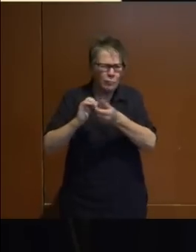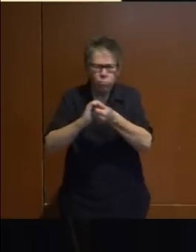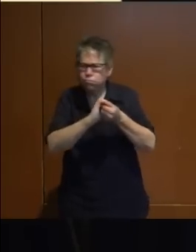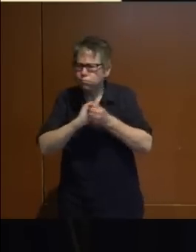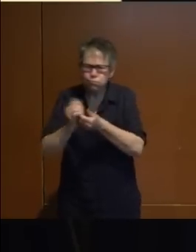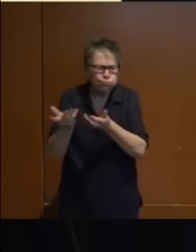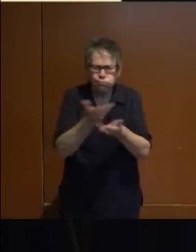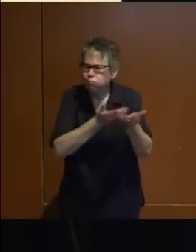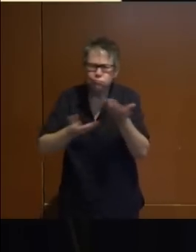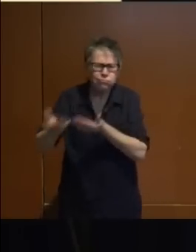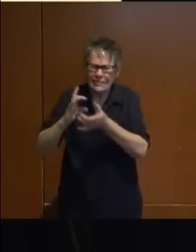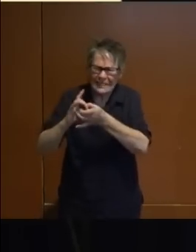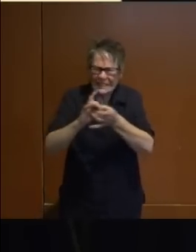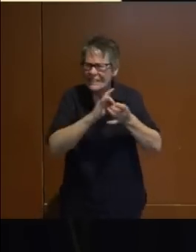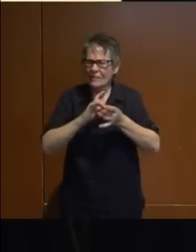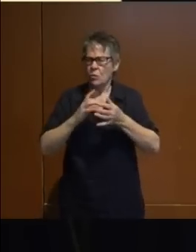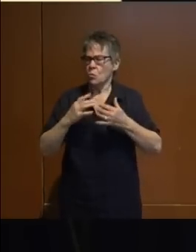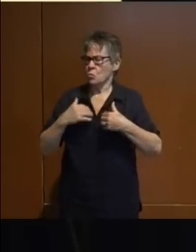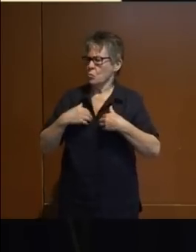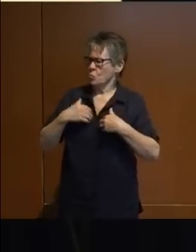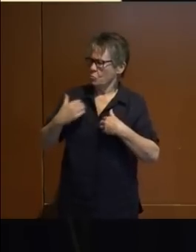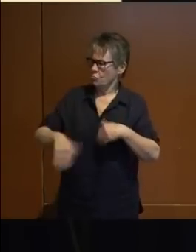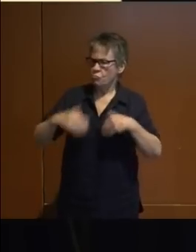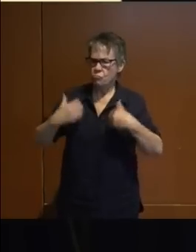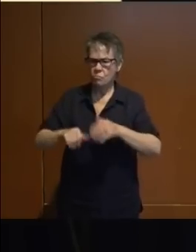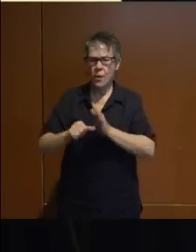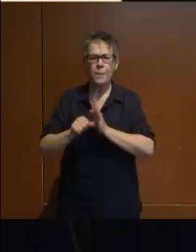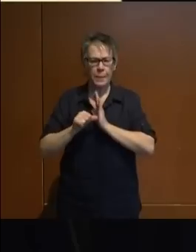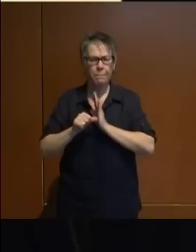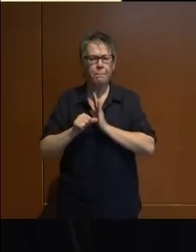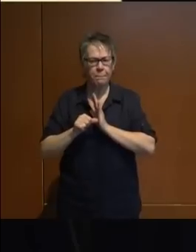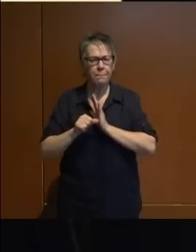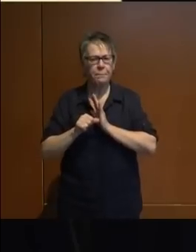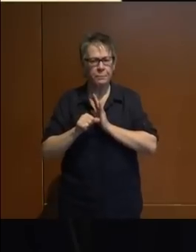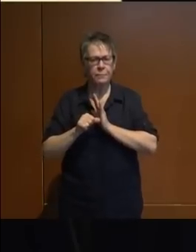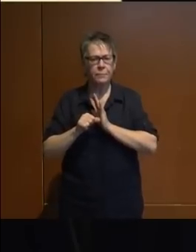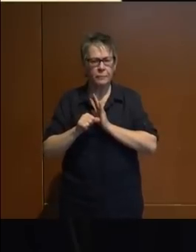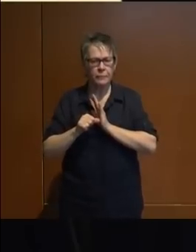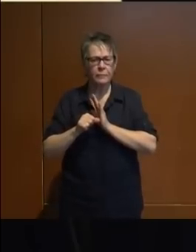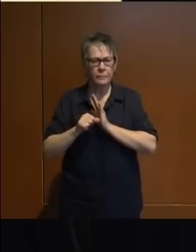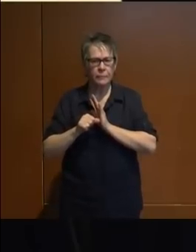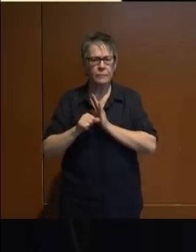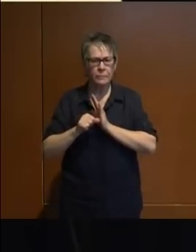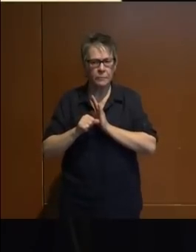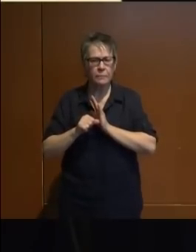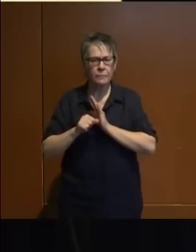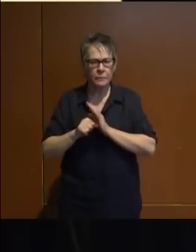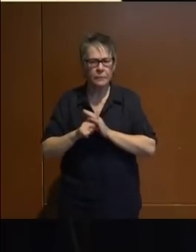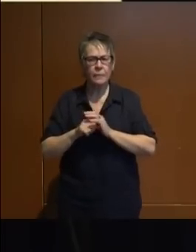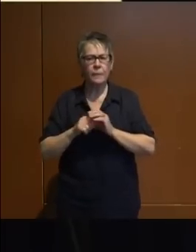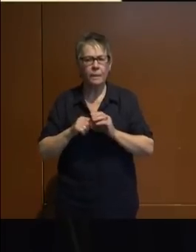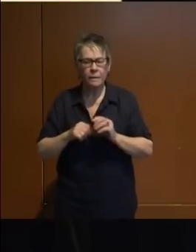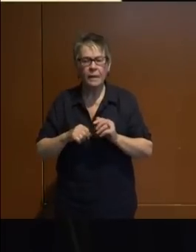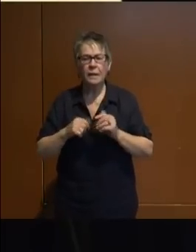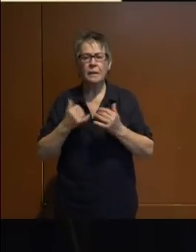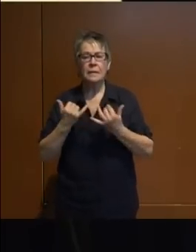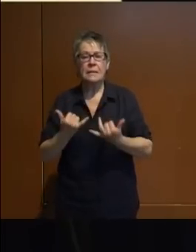extraordinary. So we expect to start accepting patients there middle of the next week.